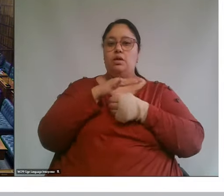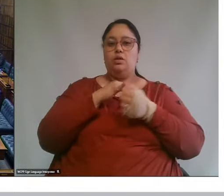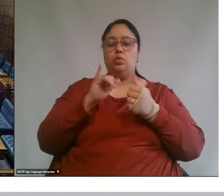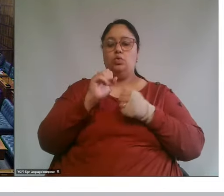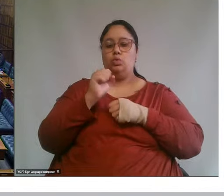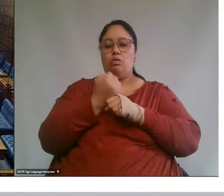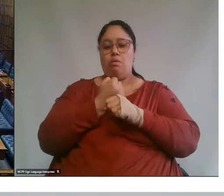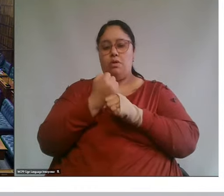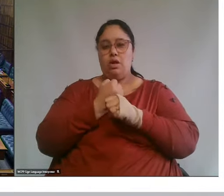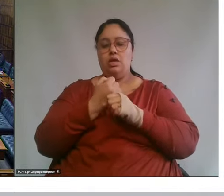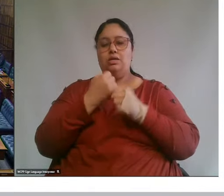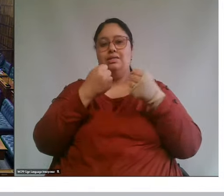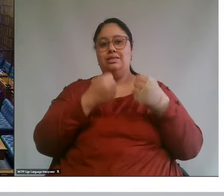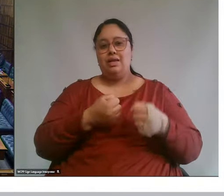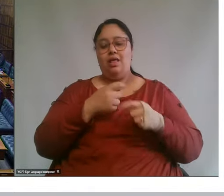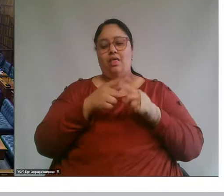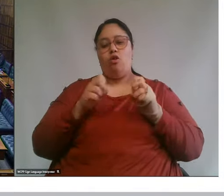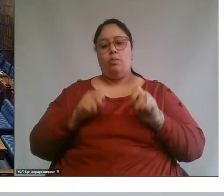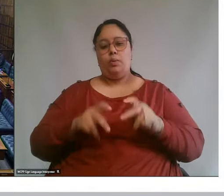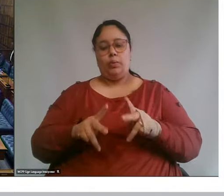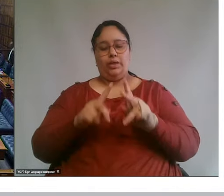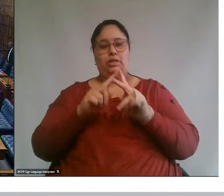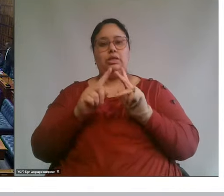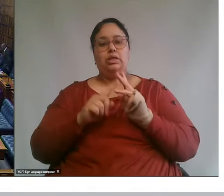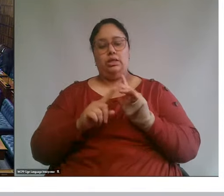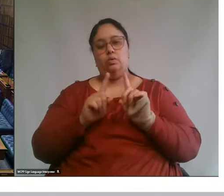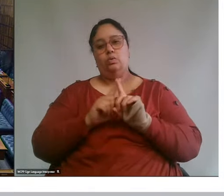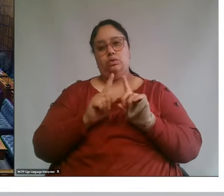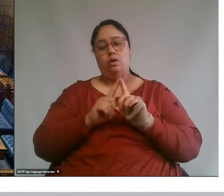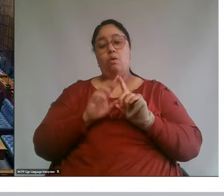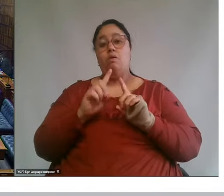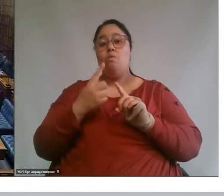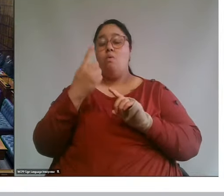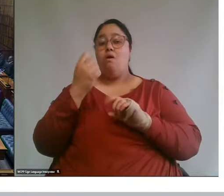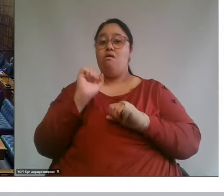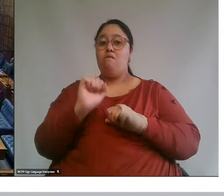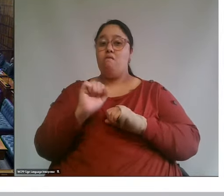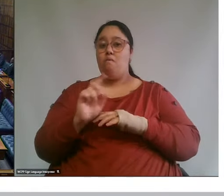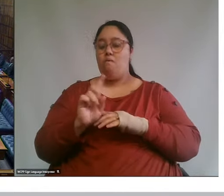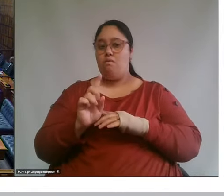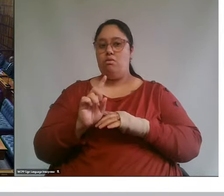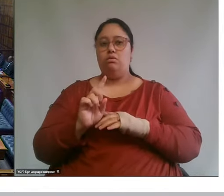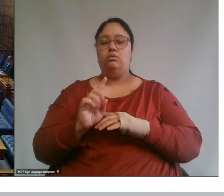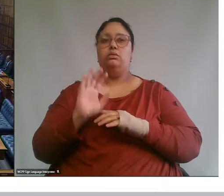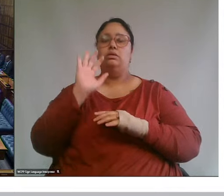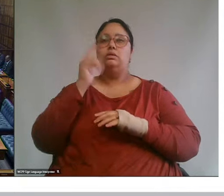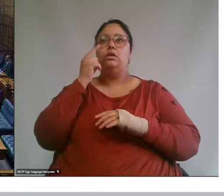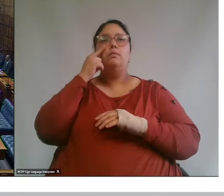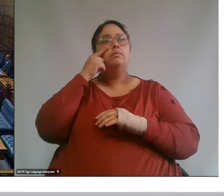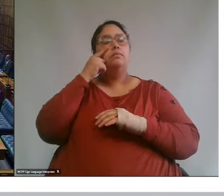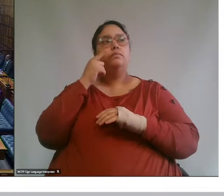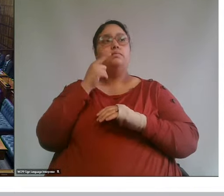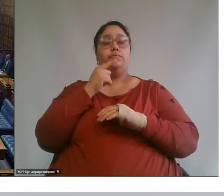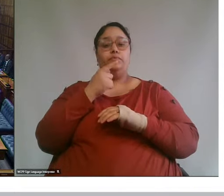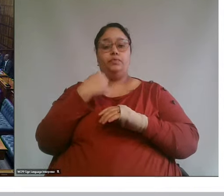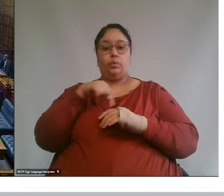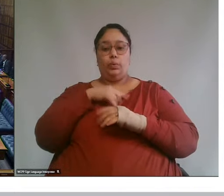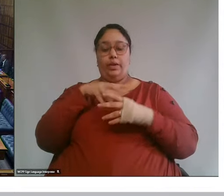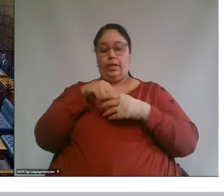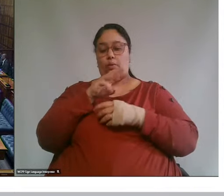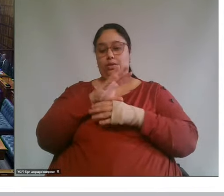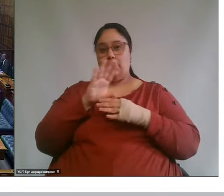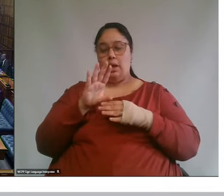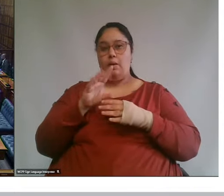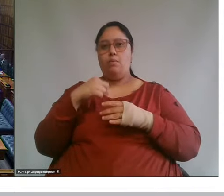operate strengths and opportunities Etc and one being it seems that uh we in the Western